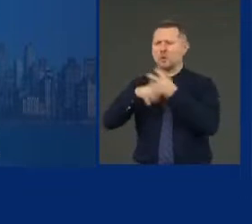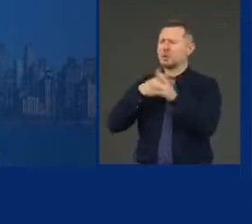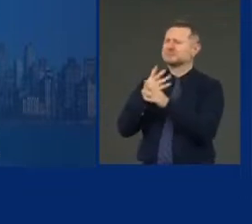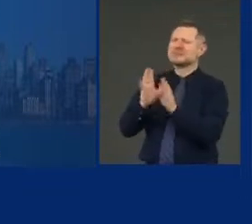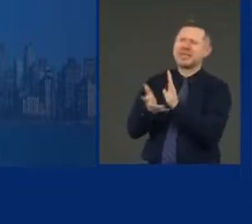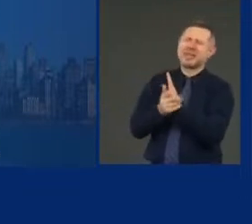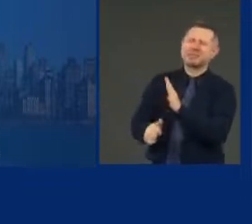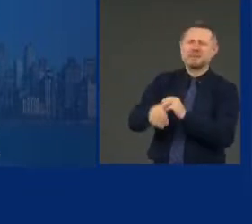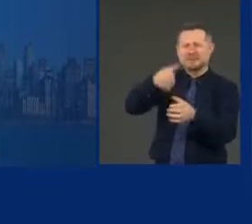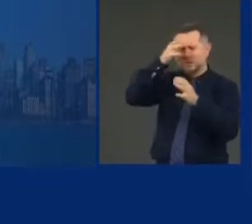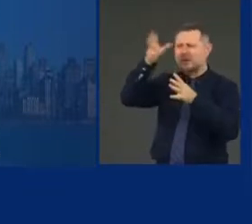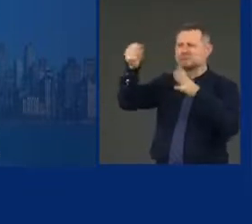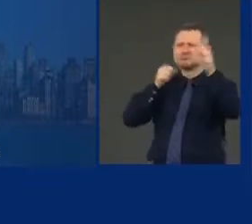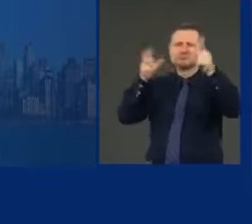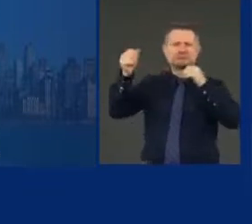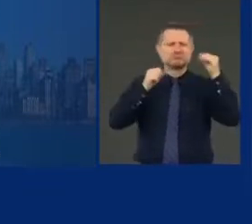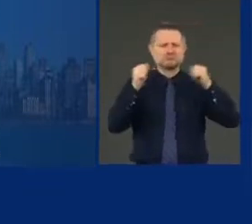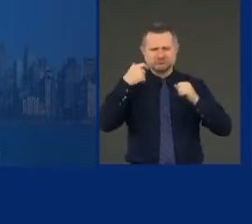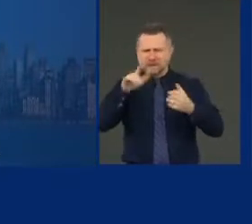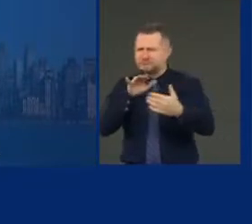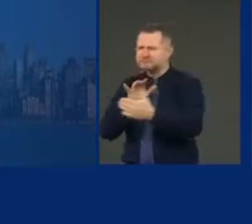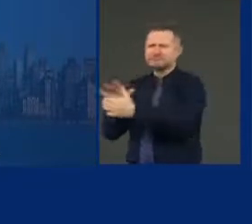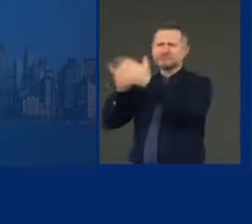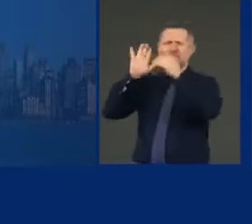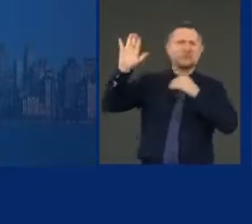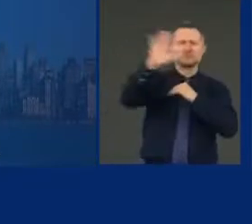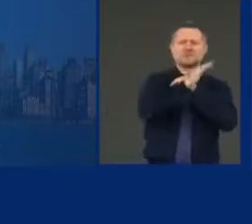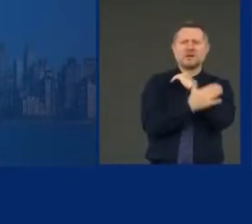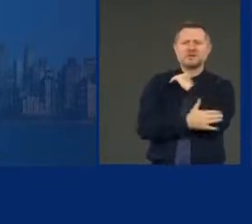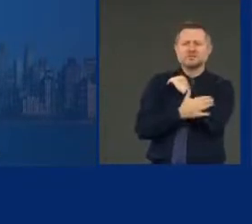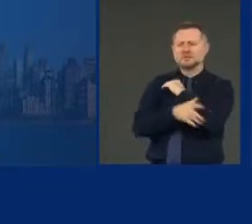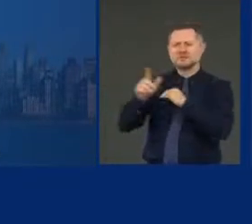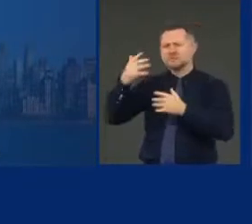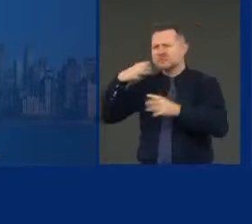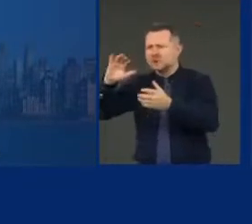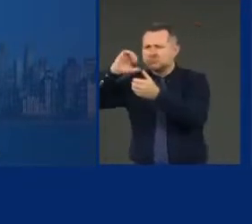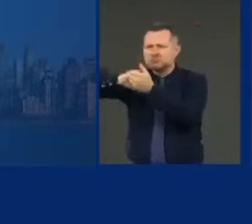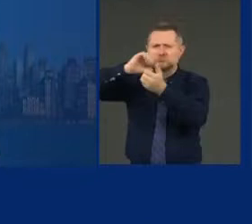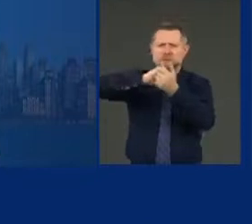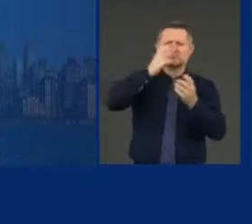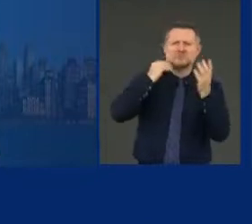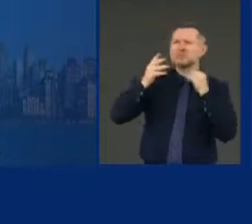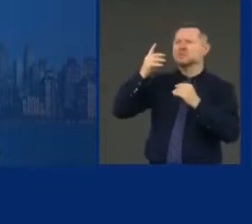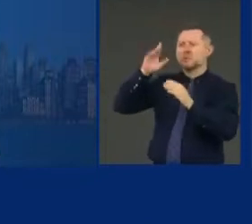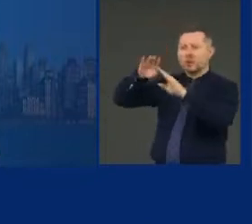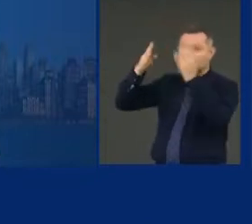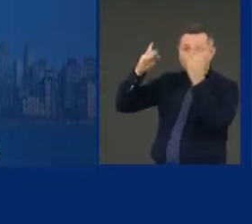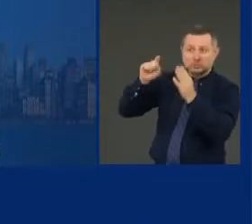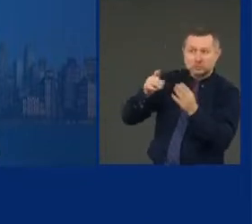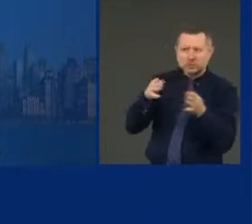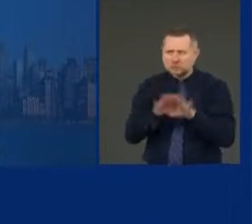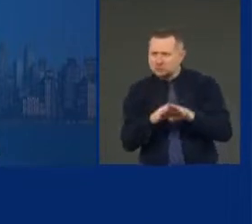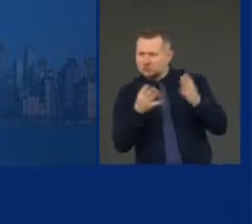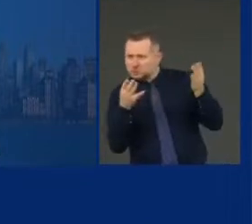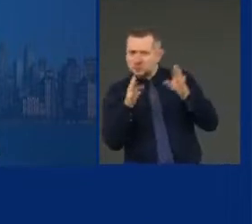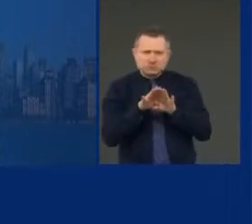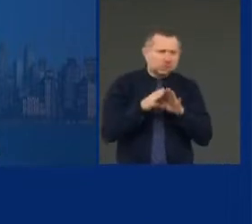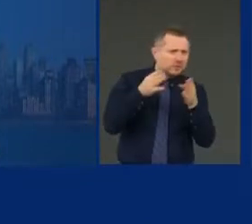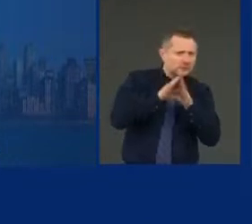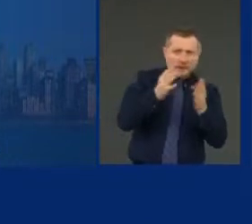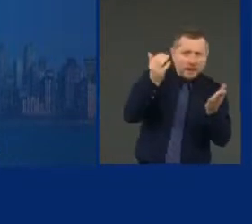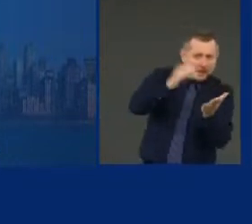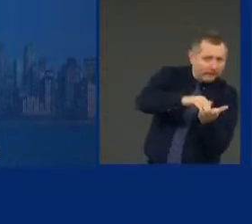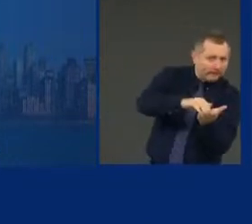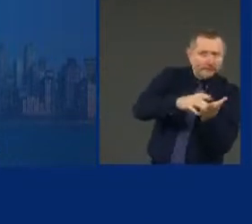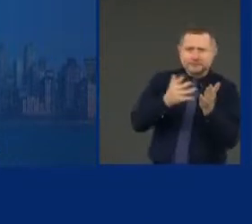this before, that have closed, that have reopened, then closed again because they reopened too fast.